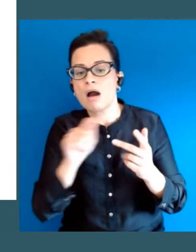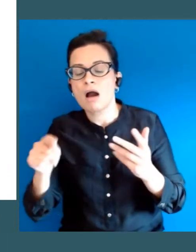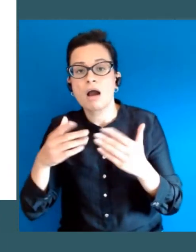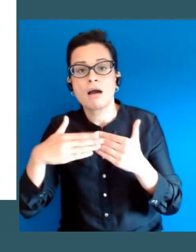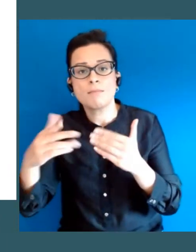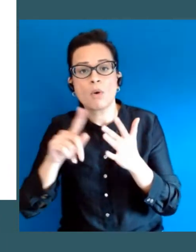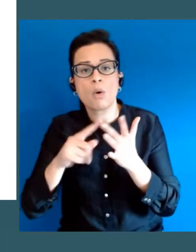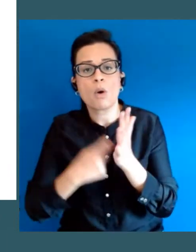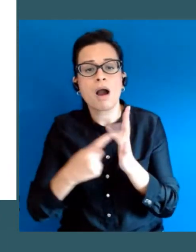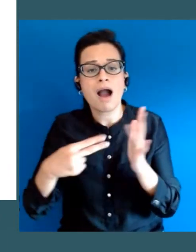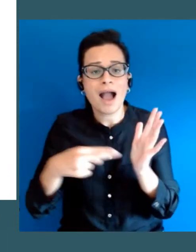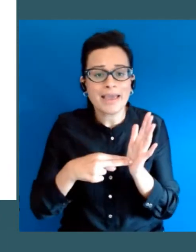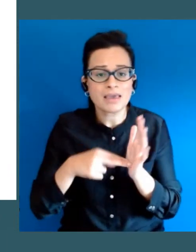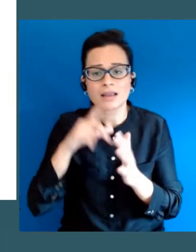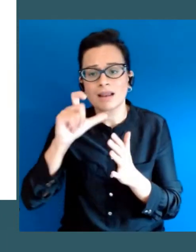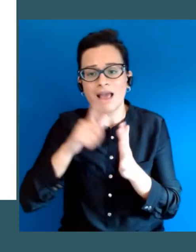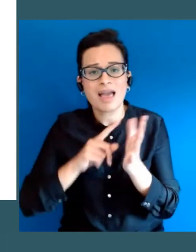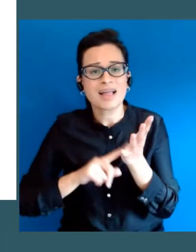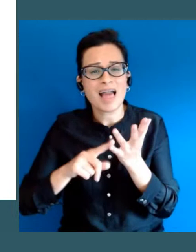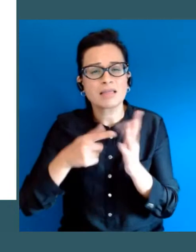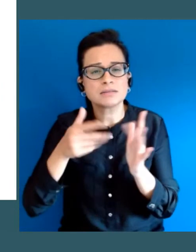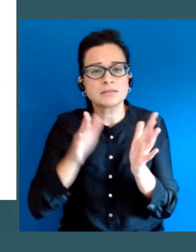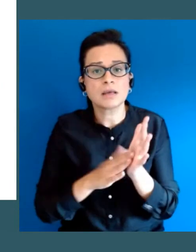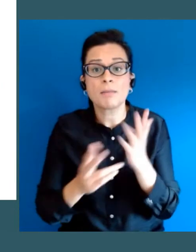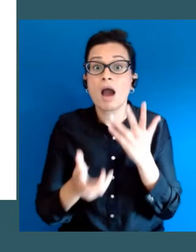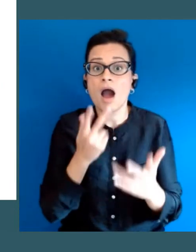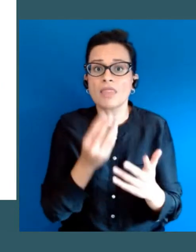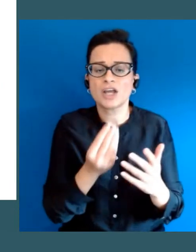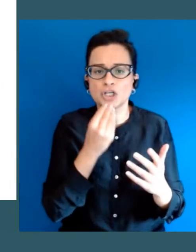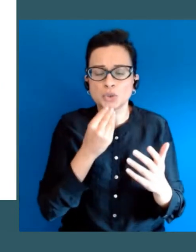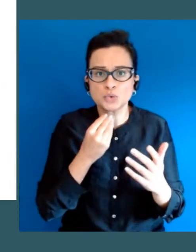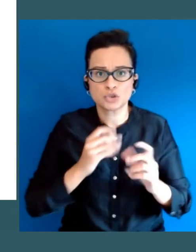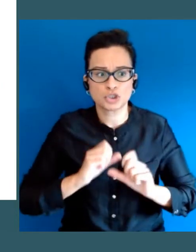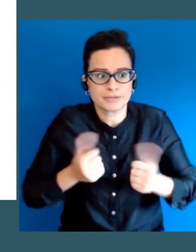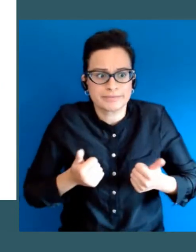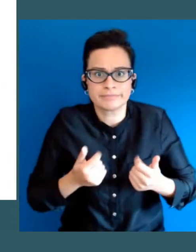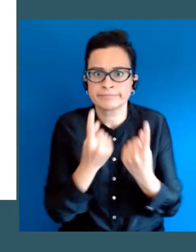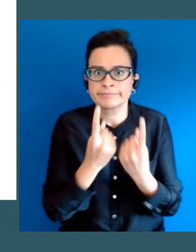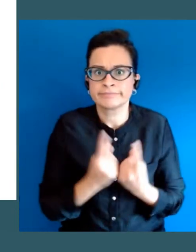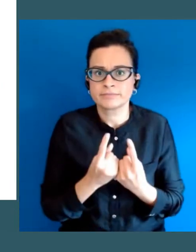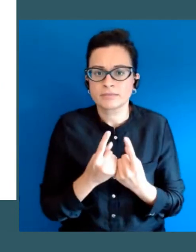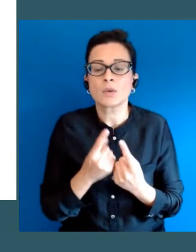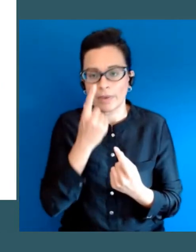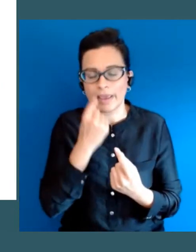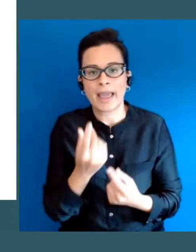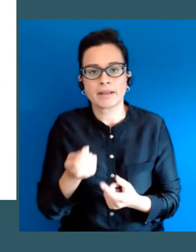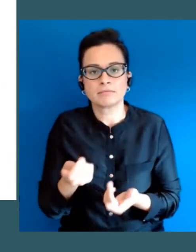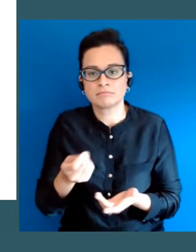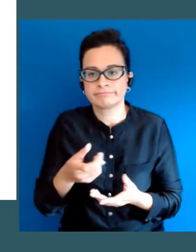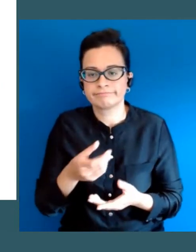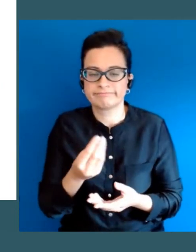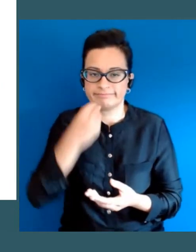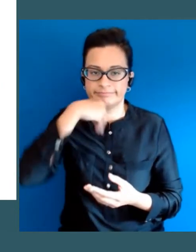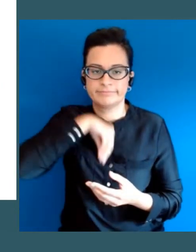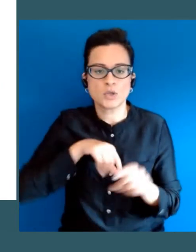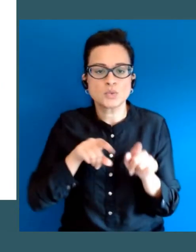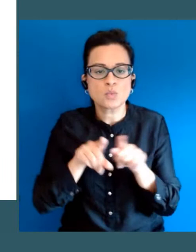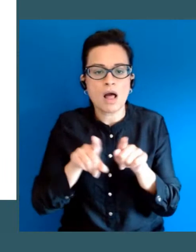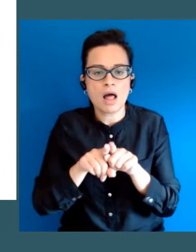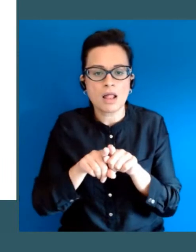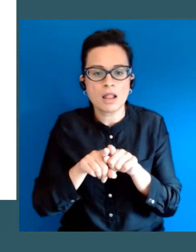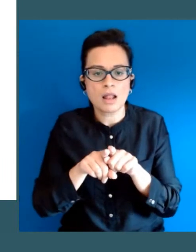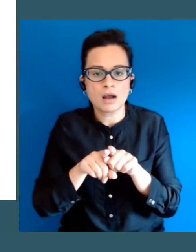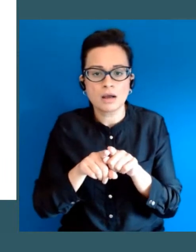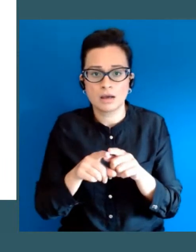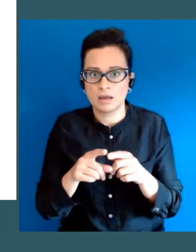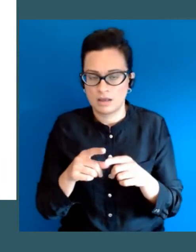in terms of other micronutrients, they are reduced to allow for solid intake as well. They range in cost, so our extensively